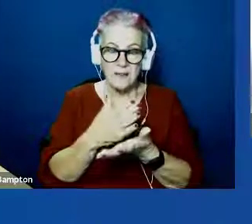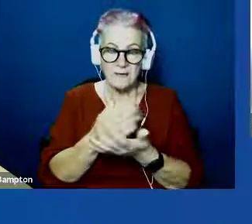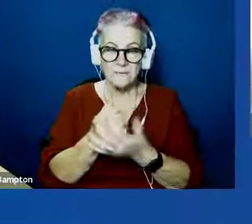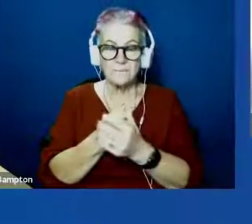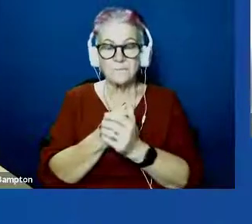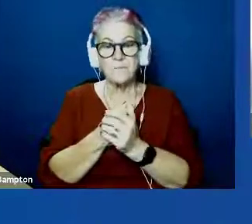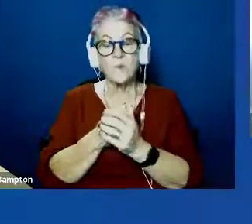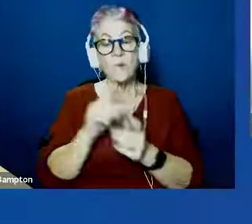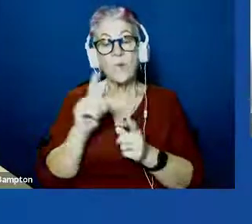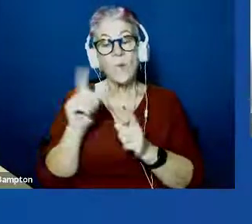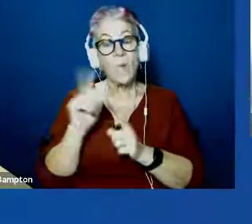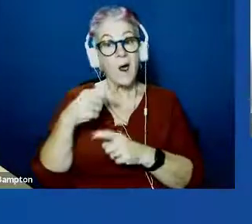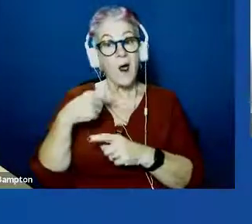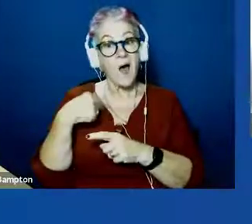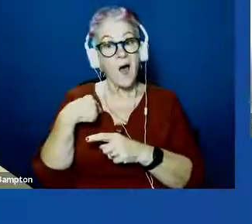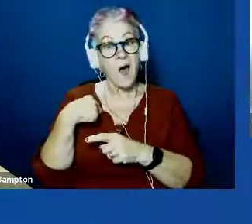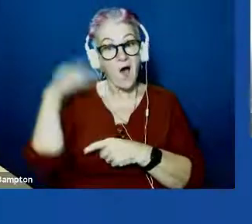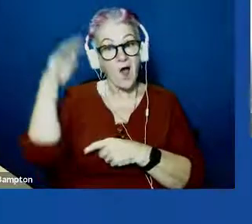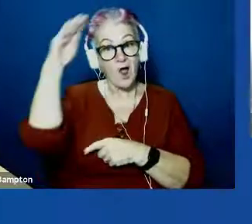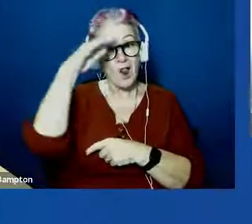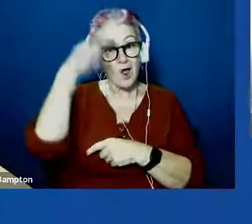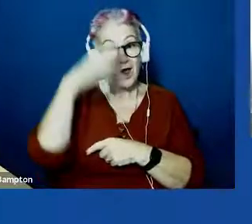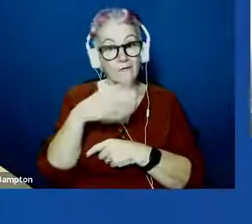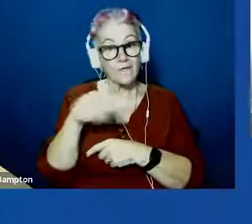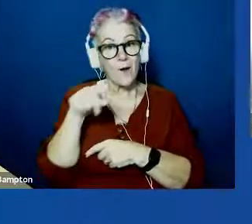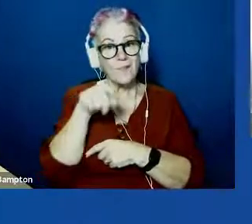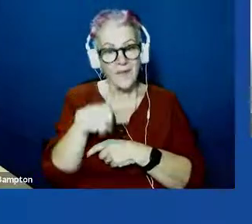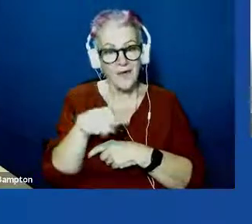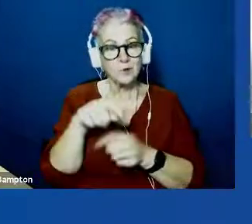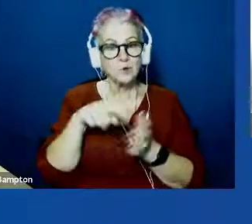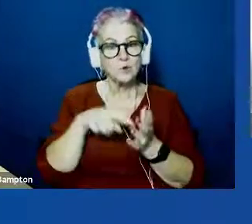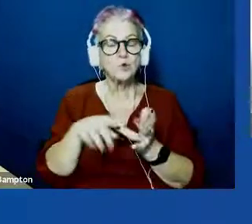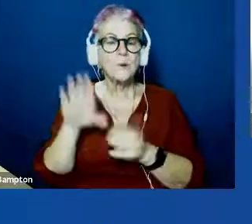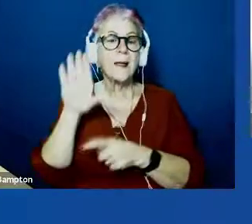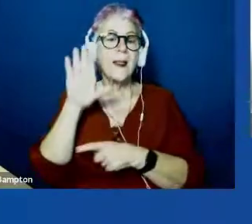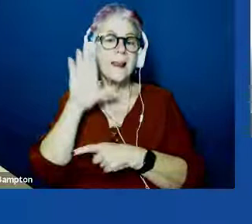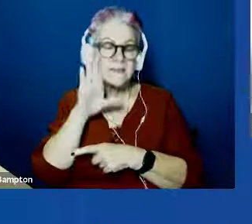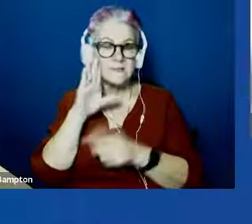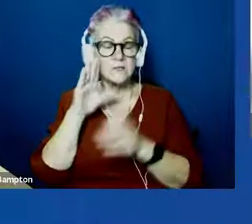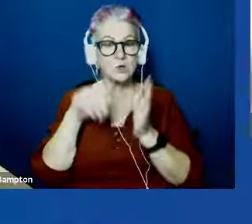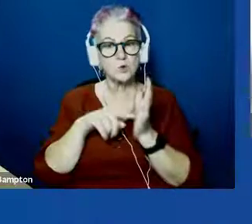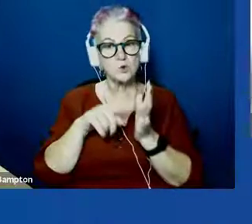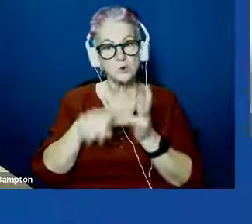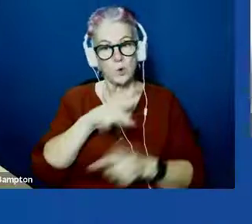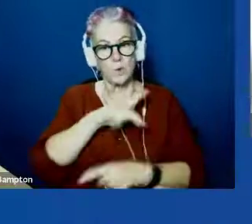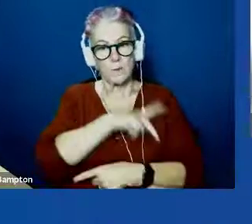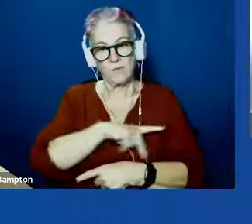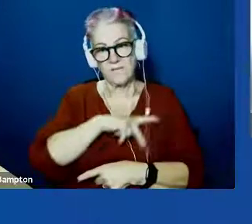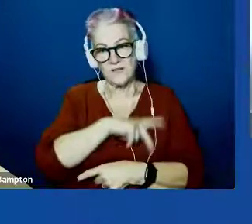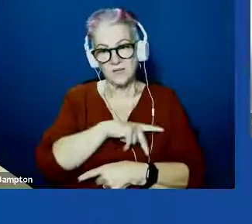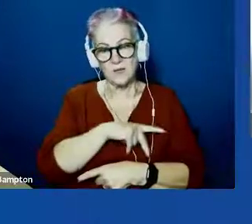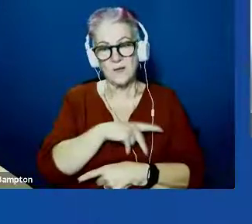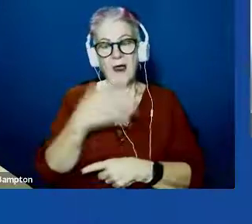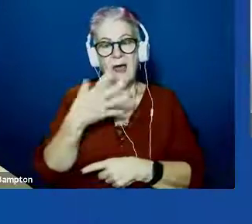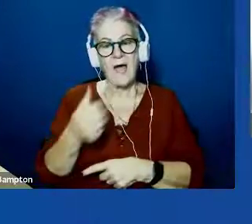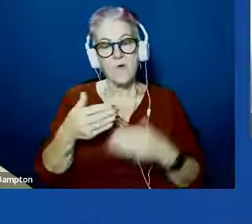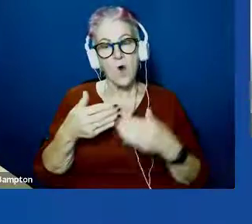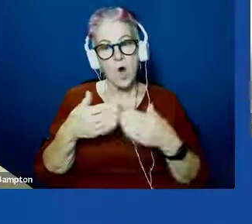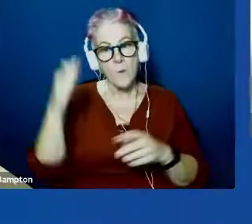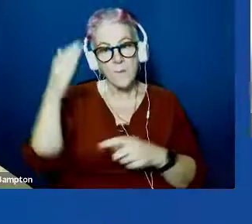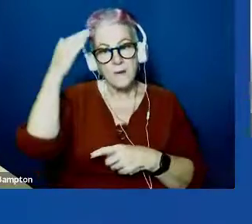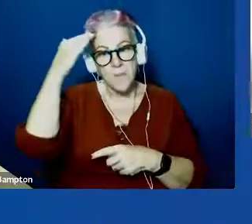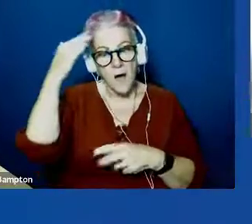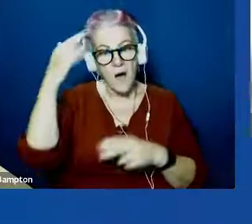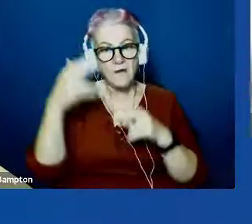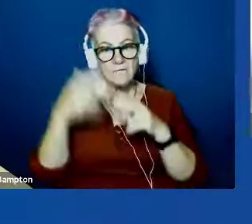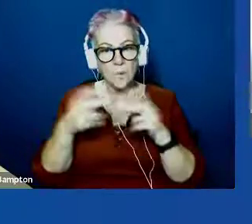What I learned out of this process mainly is to listen to the experts and be really open with concerns and barriers.